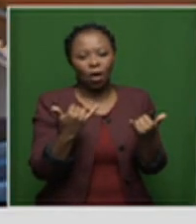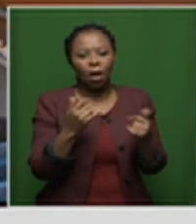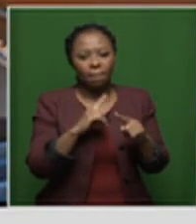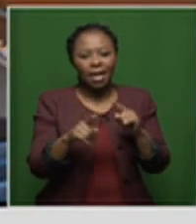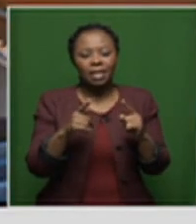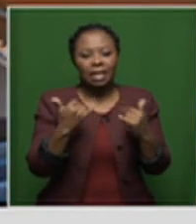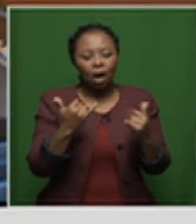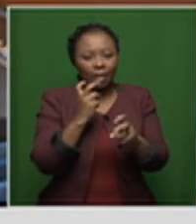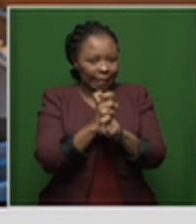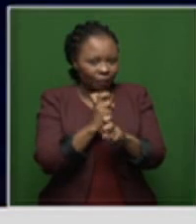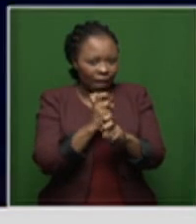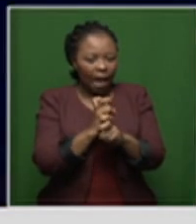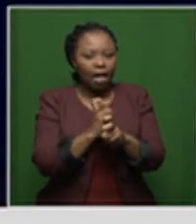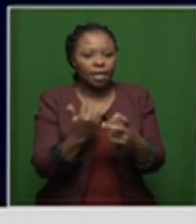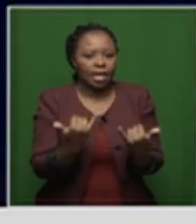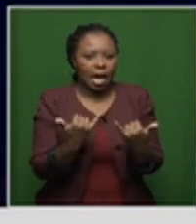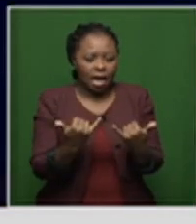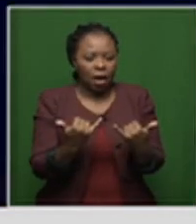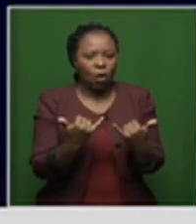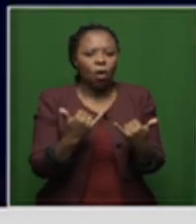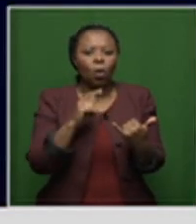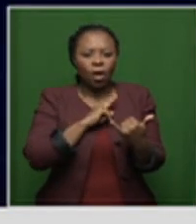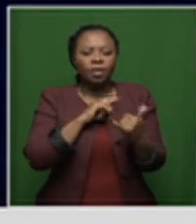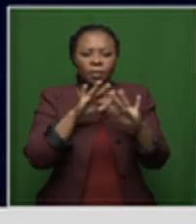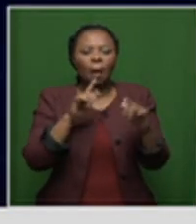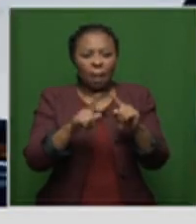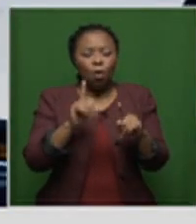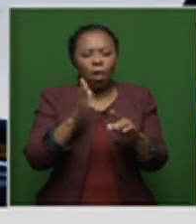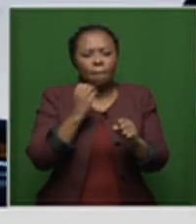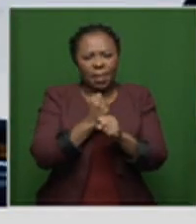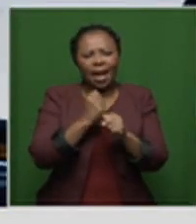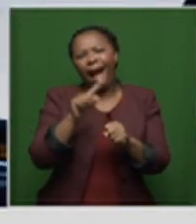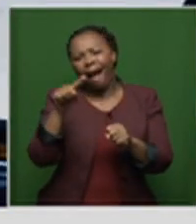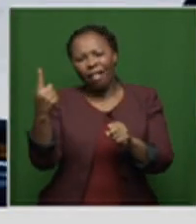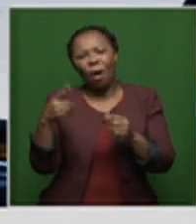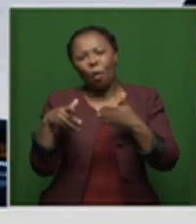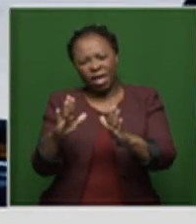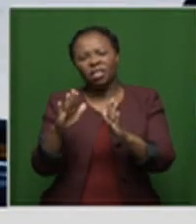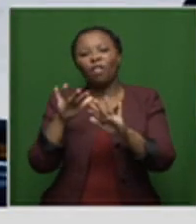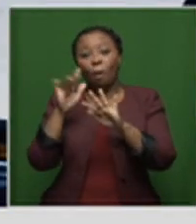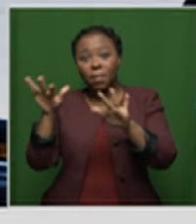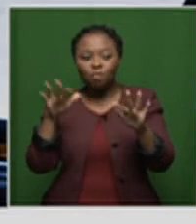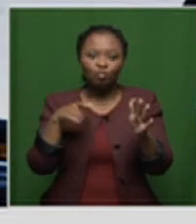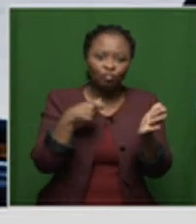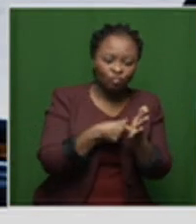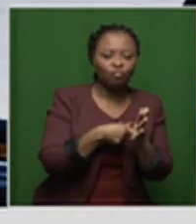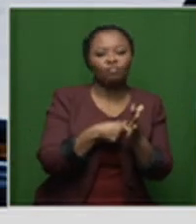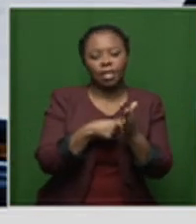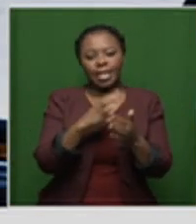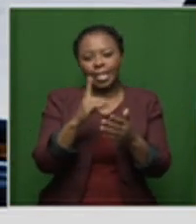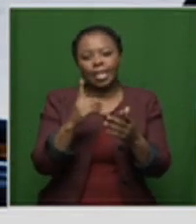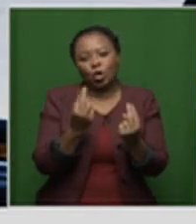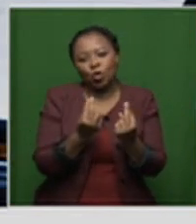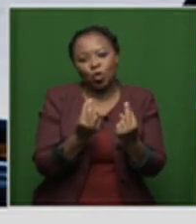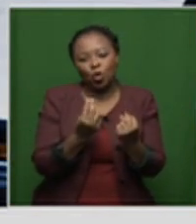It has become difficult to really reach the people there. But we will make other means that people can get direct from us.